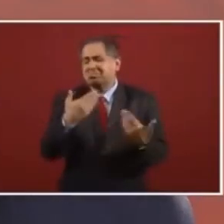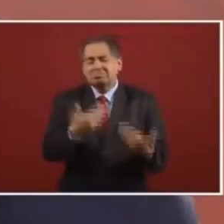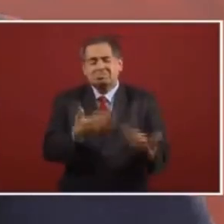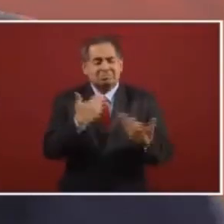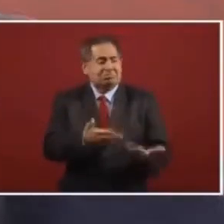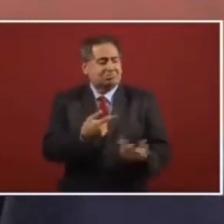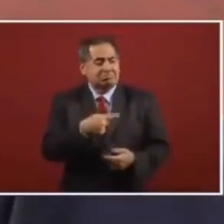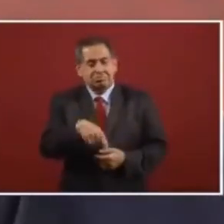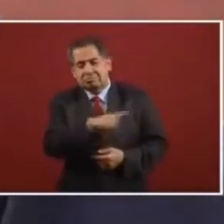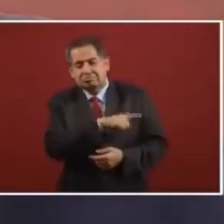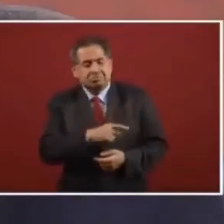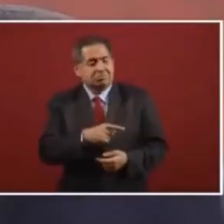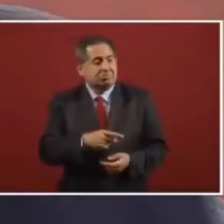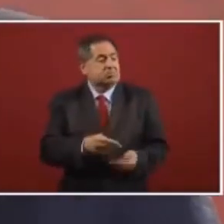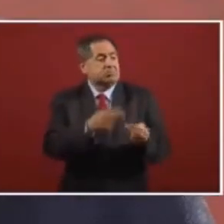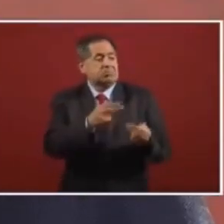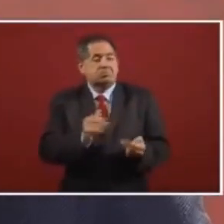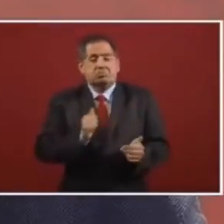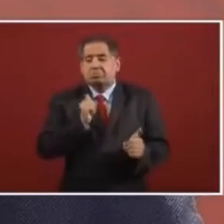Usen